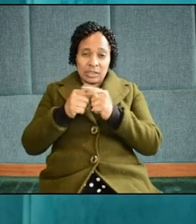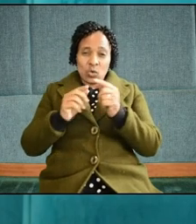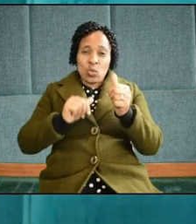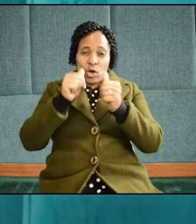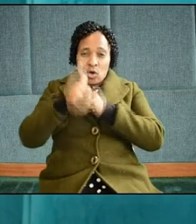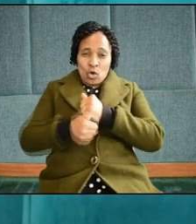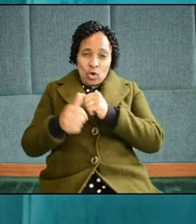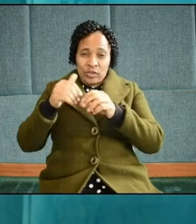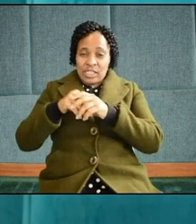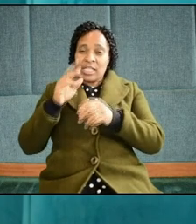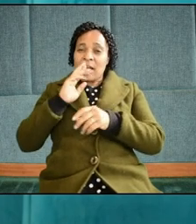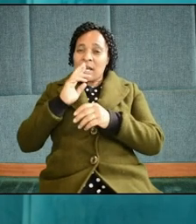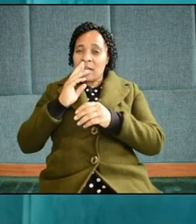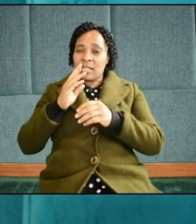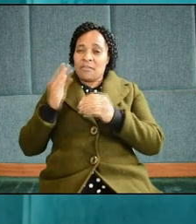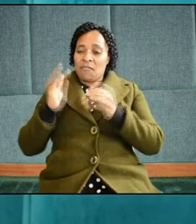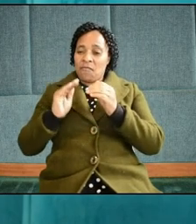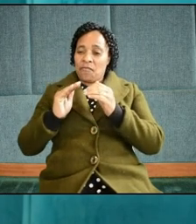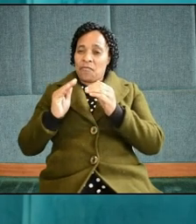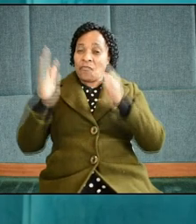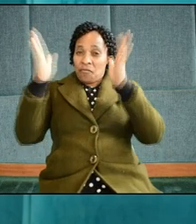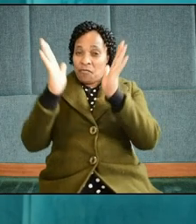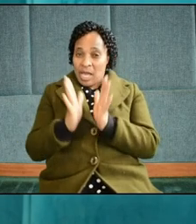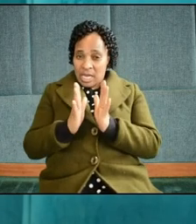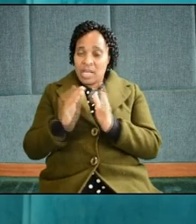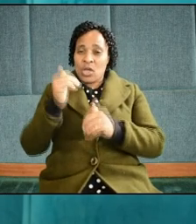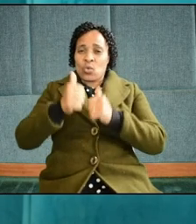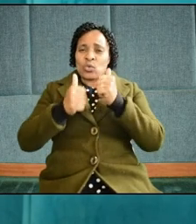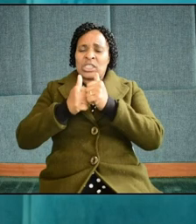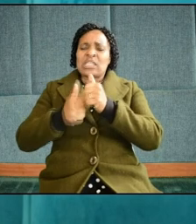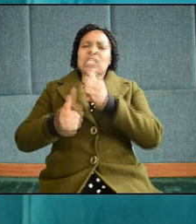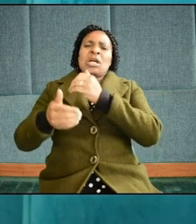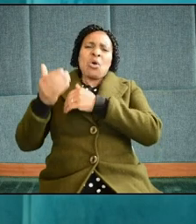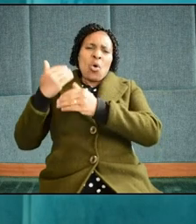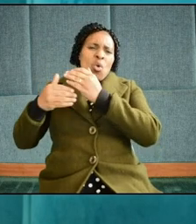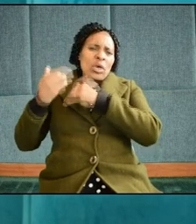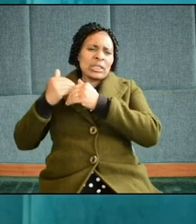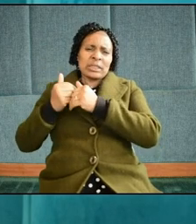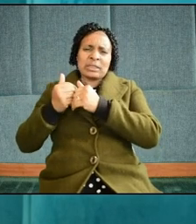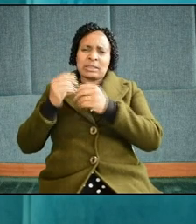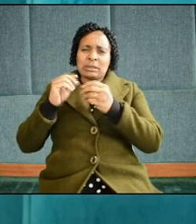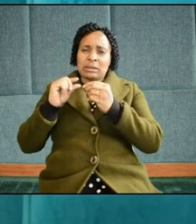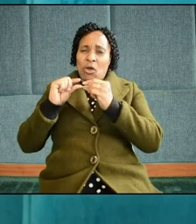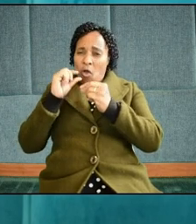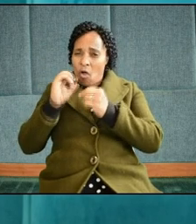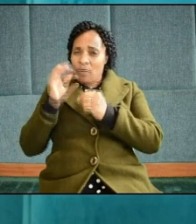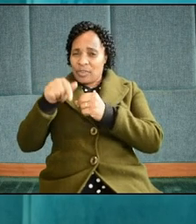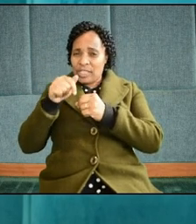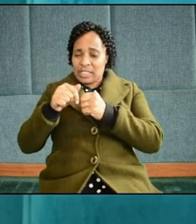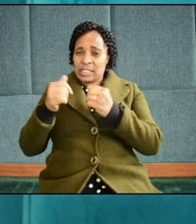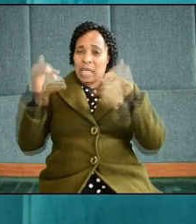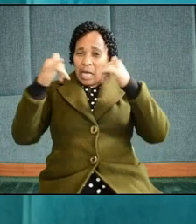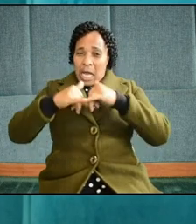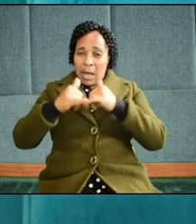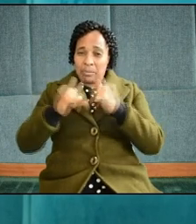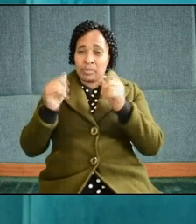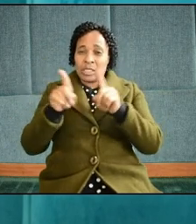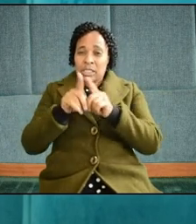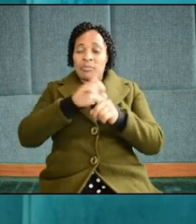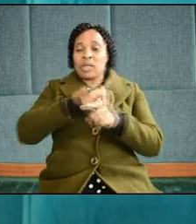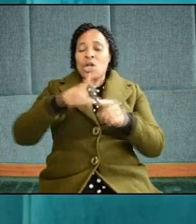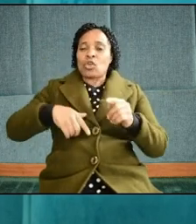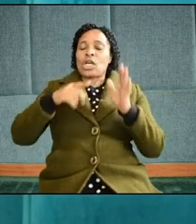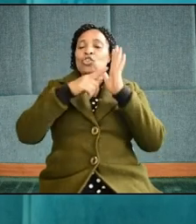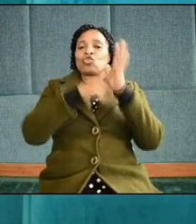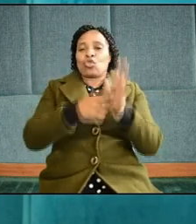the Zered Valley. By then, that entire generation of fighting men had perished from the camp, as the Lord has sworn to